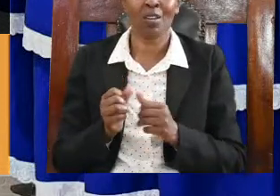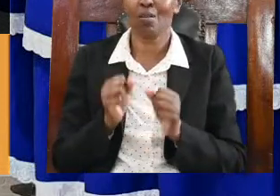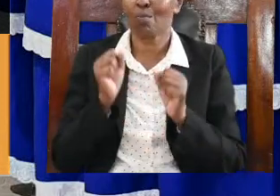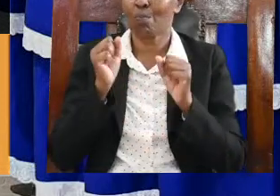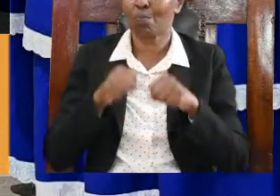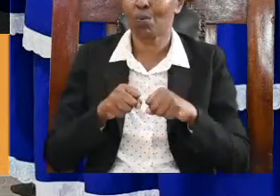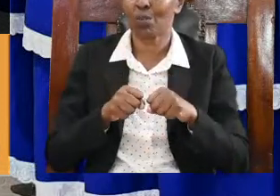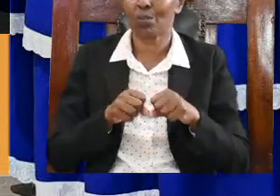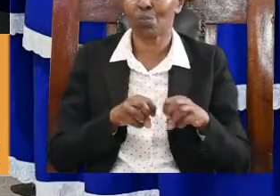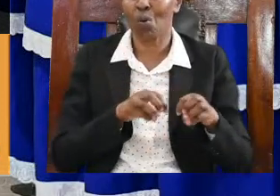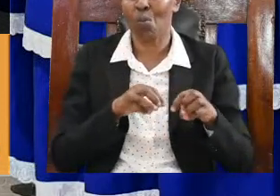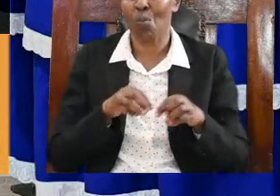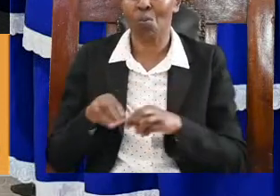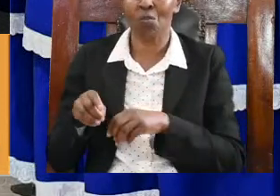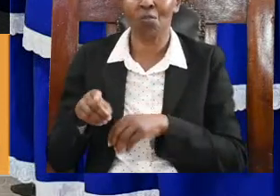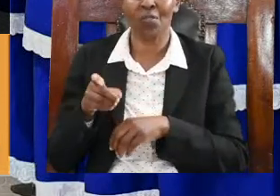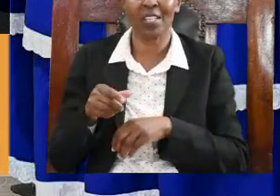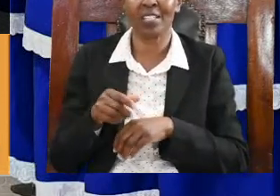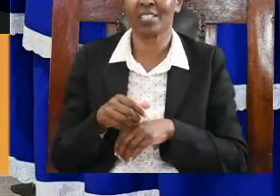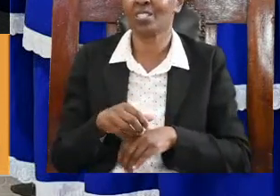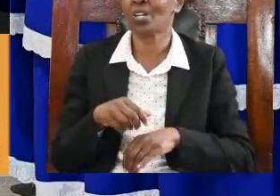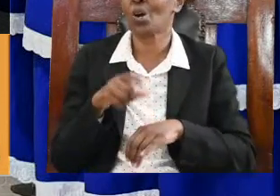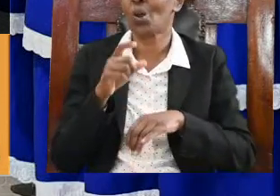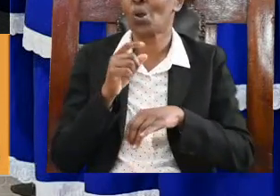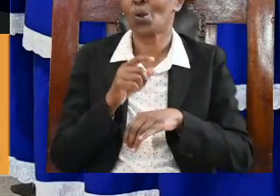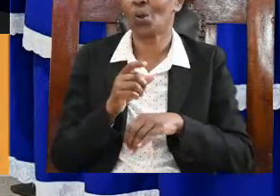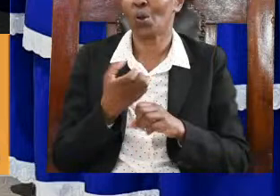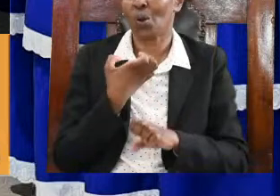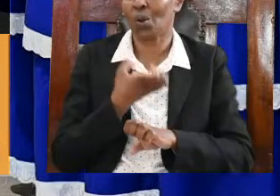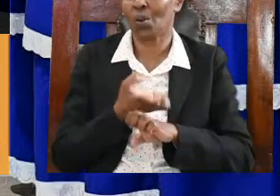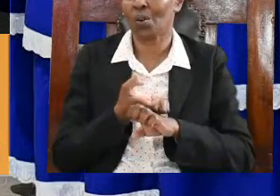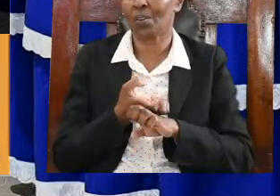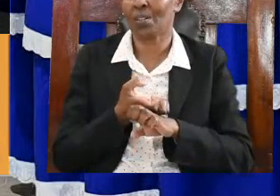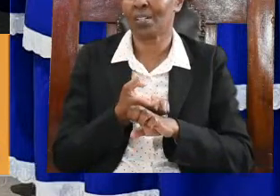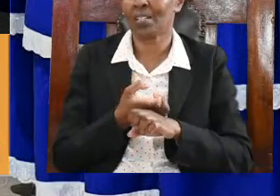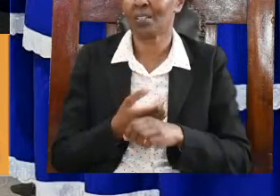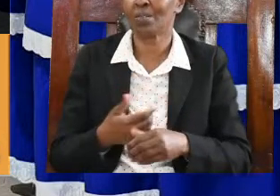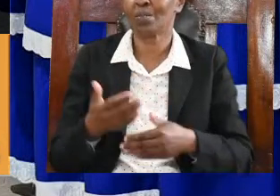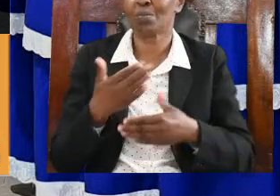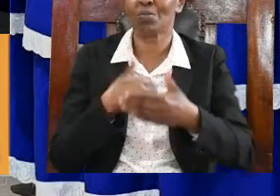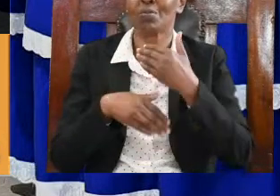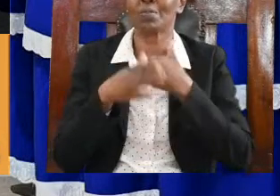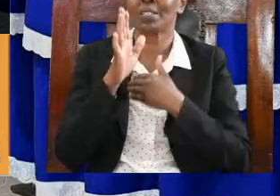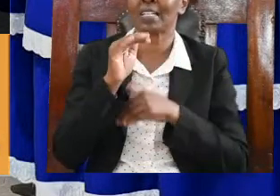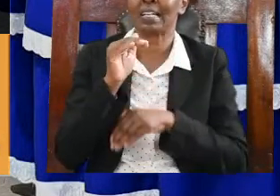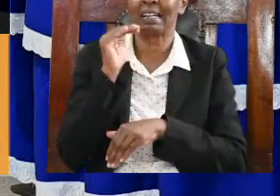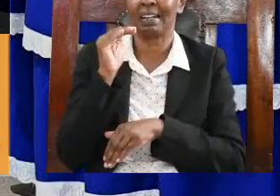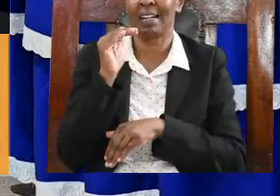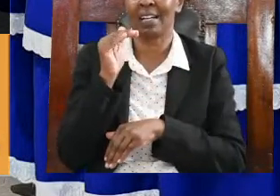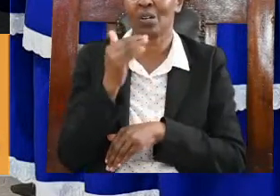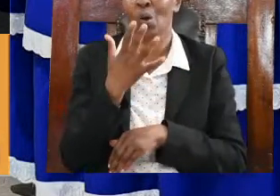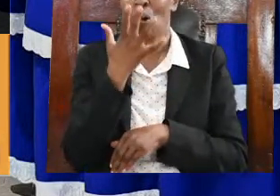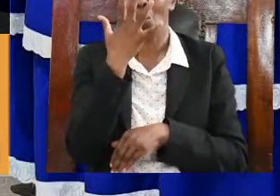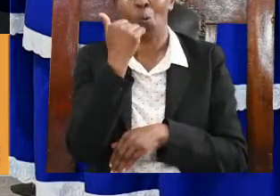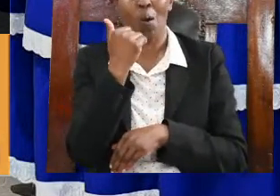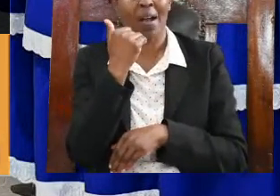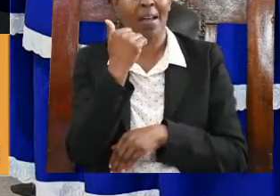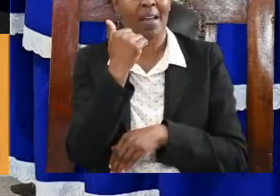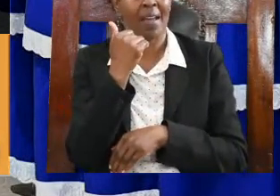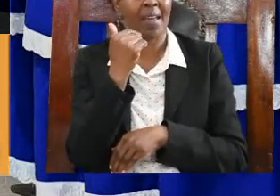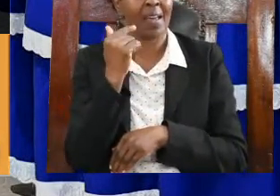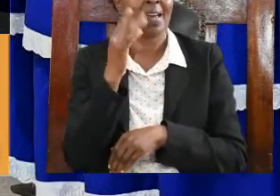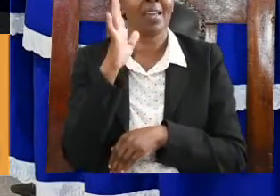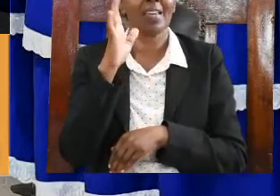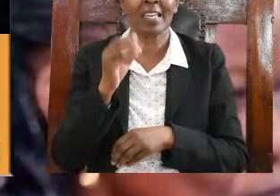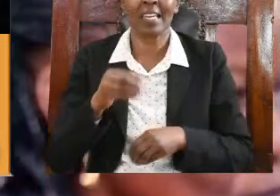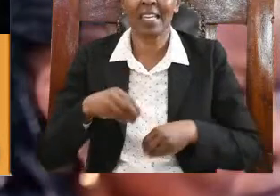rock. And one day he got so frustrated and went before the Lord and asked him, "Why did you give